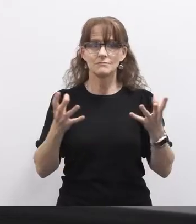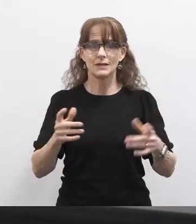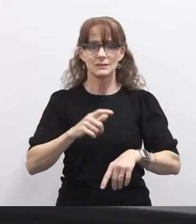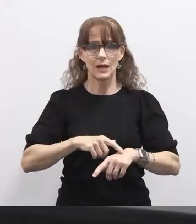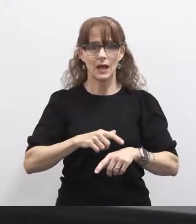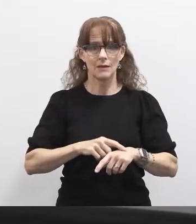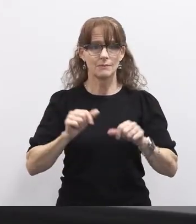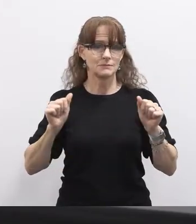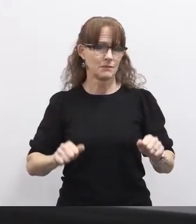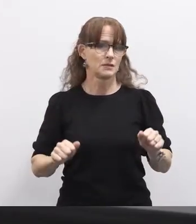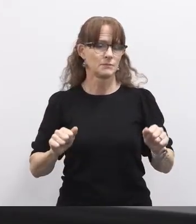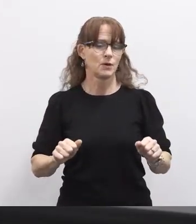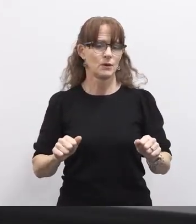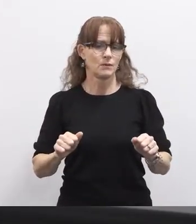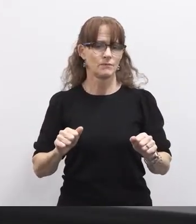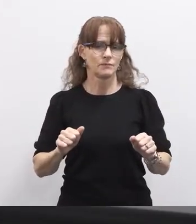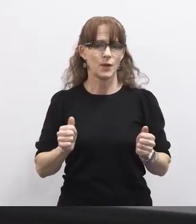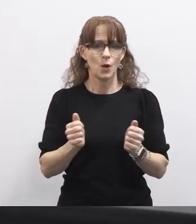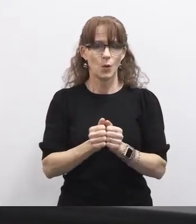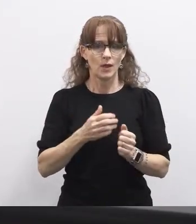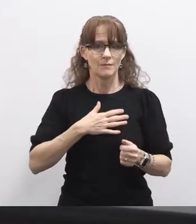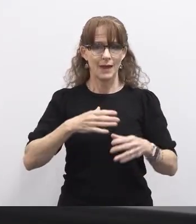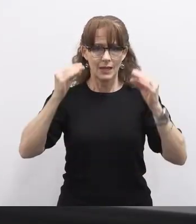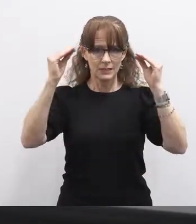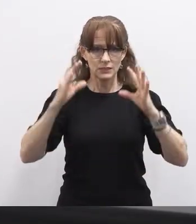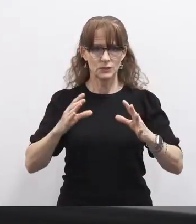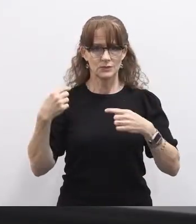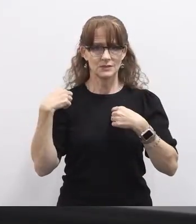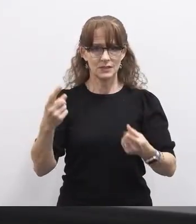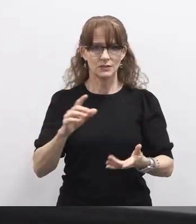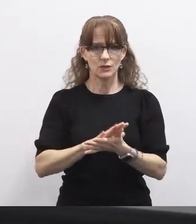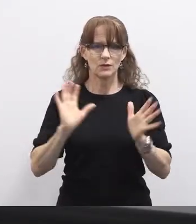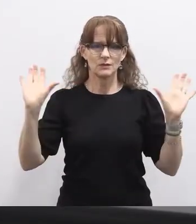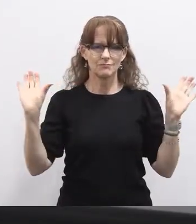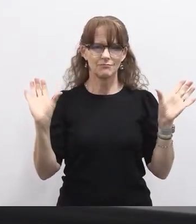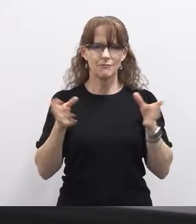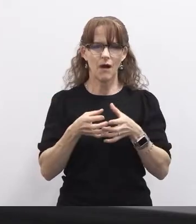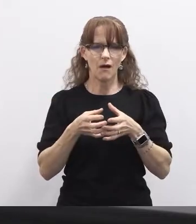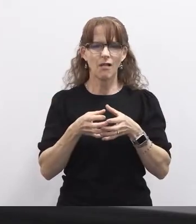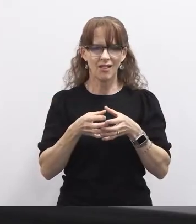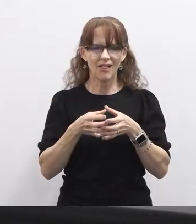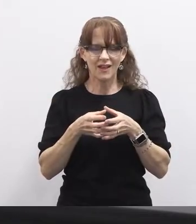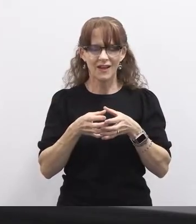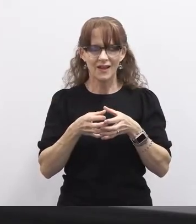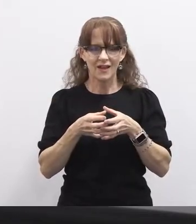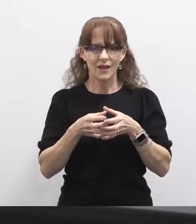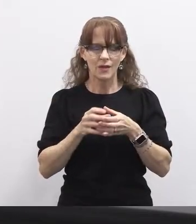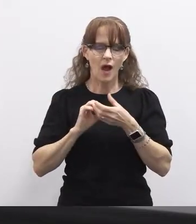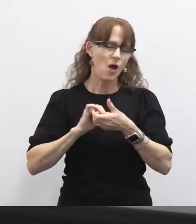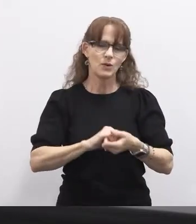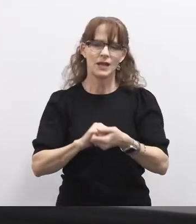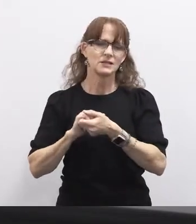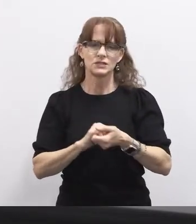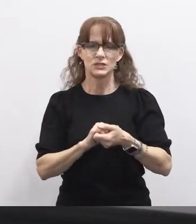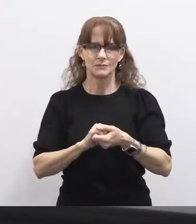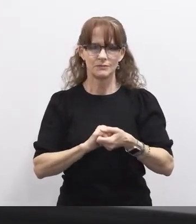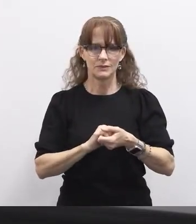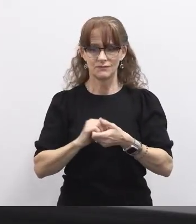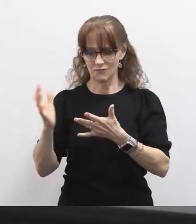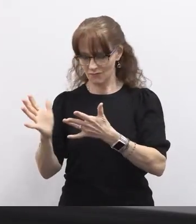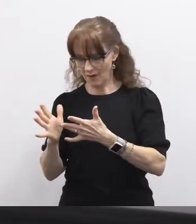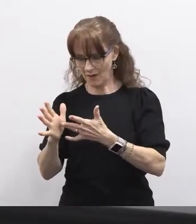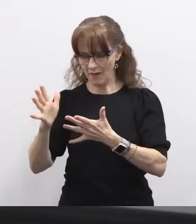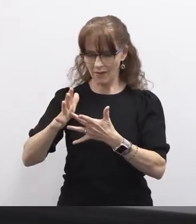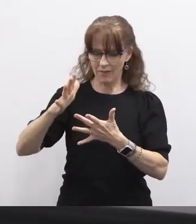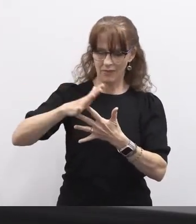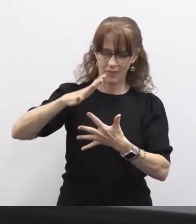can, especially with my teachers, because since our school is so small, we build relationships starting from freshman year